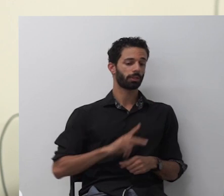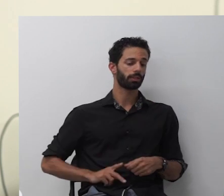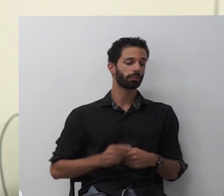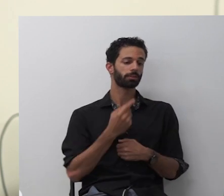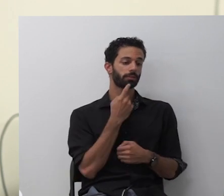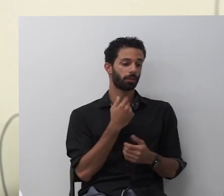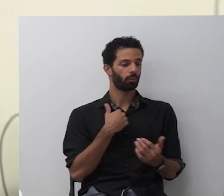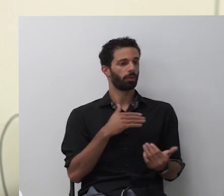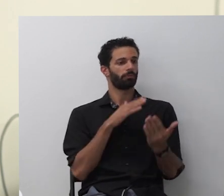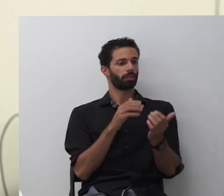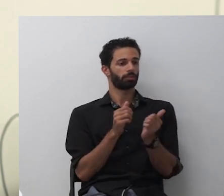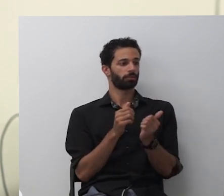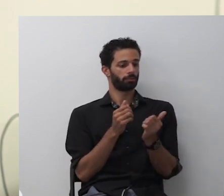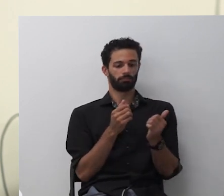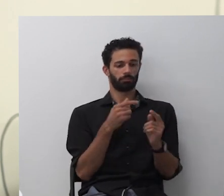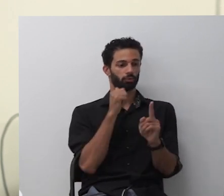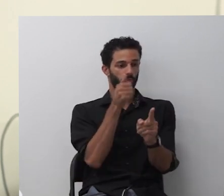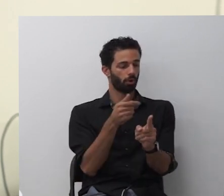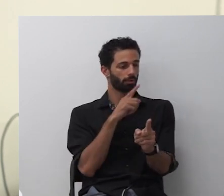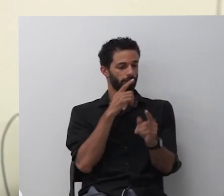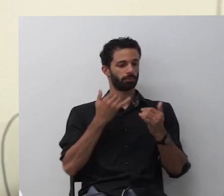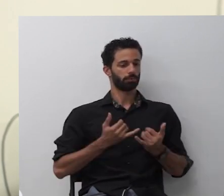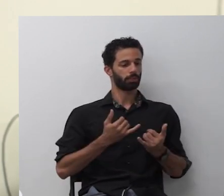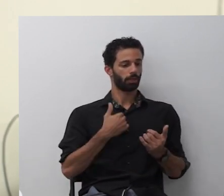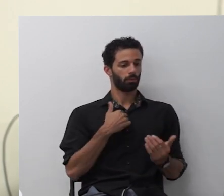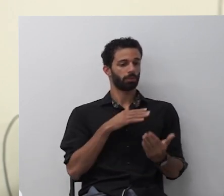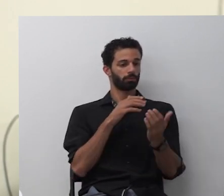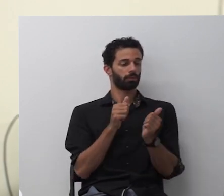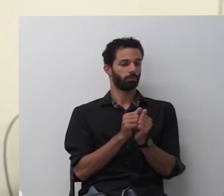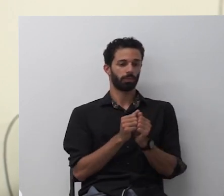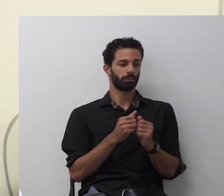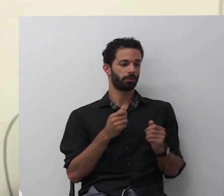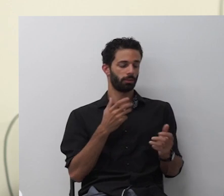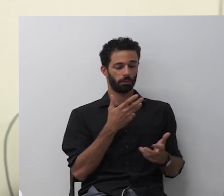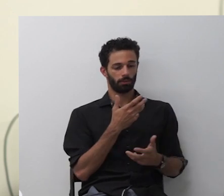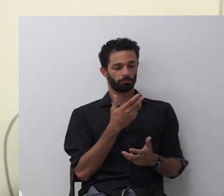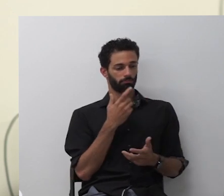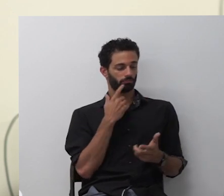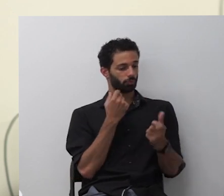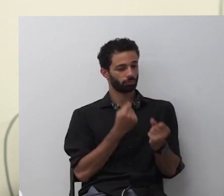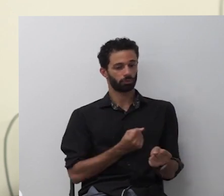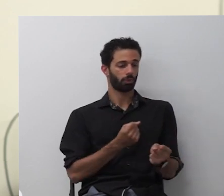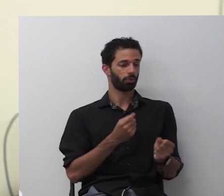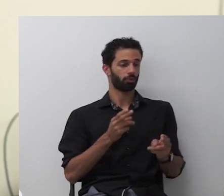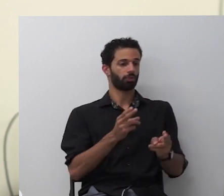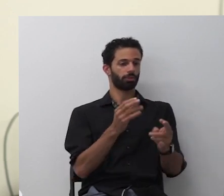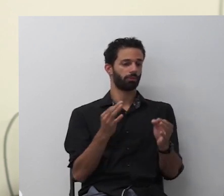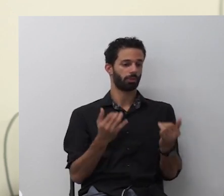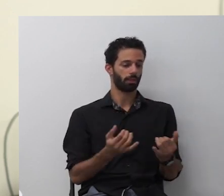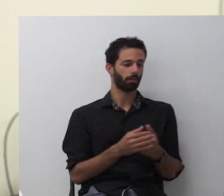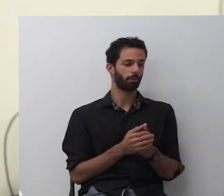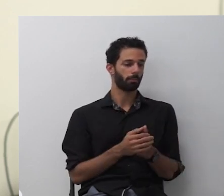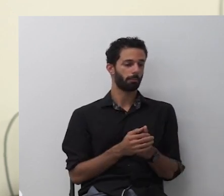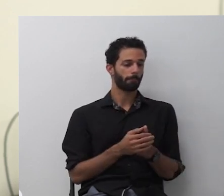that tomorrow is today. We are confronted with the fierce urgency of now. In this unfolding conundrum of life